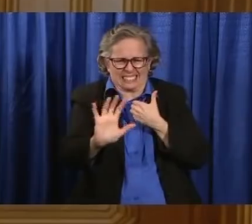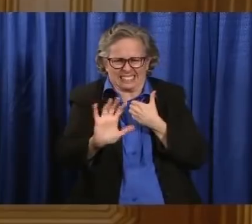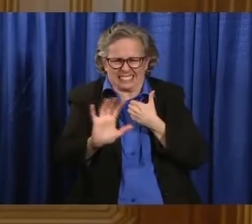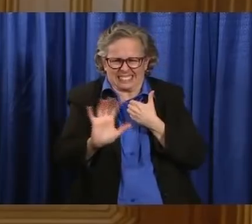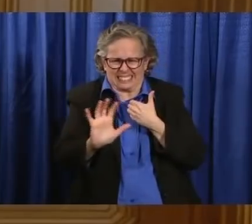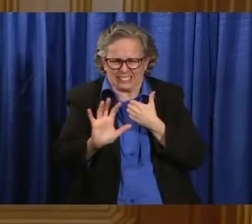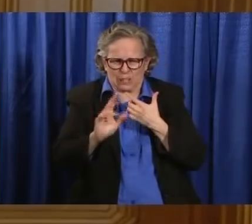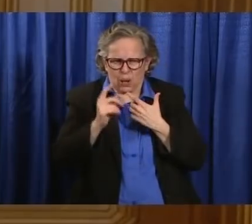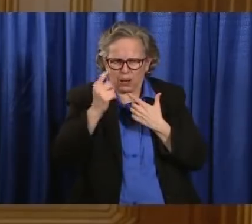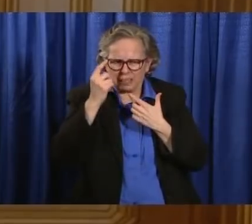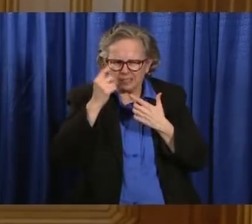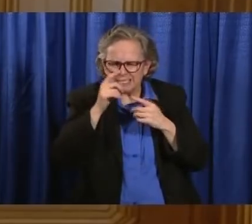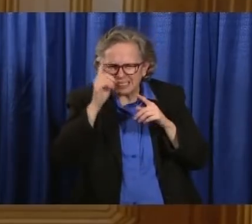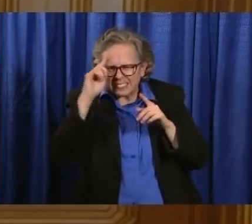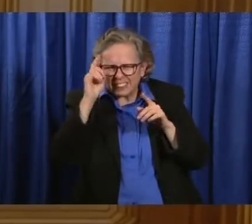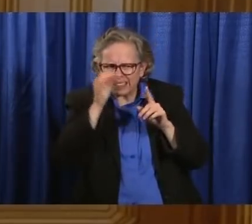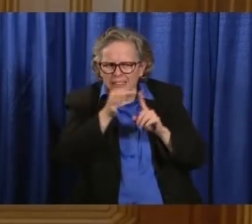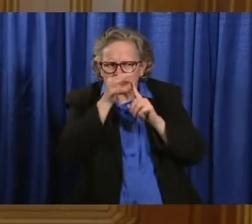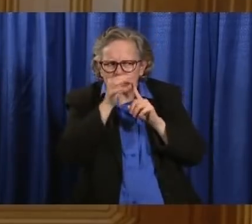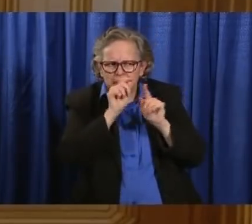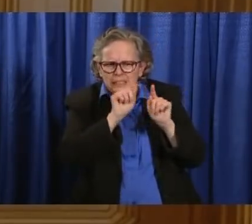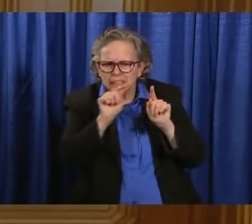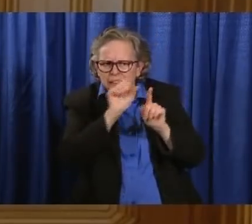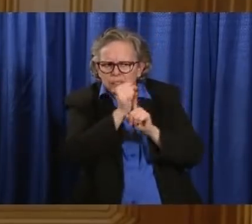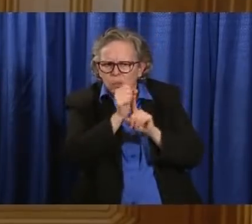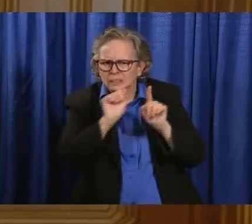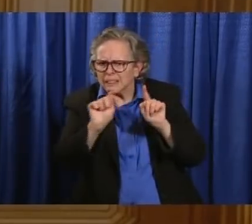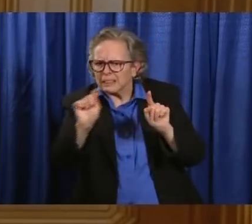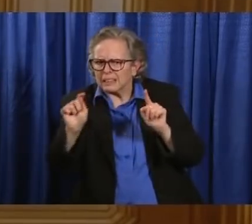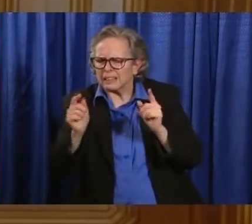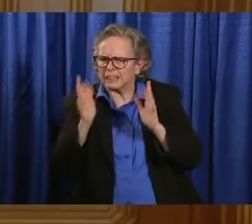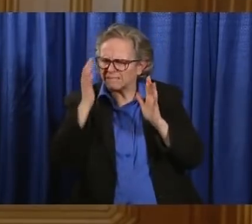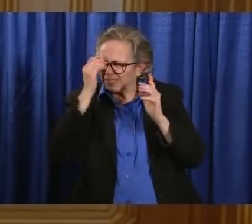unique. So no one is saying that,